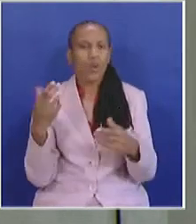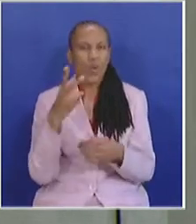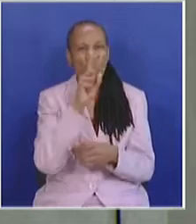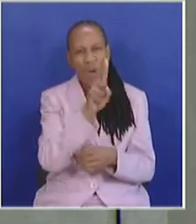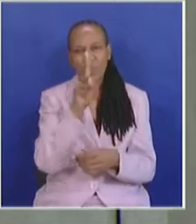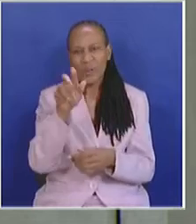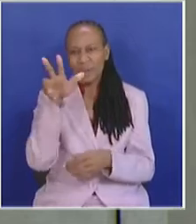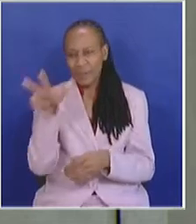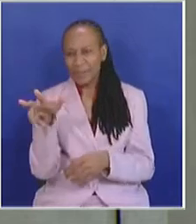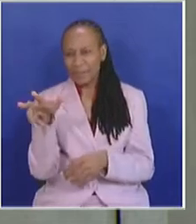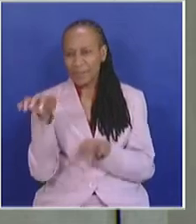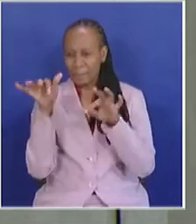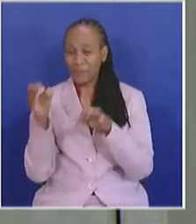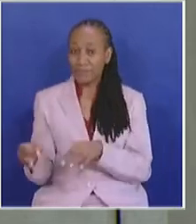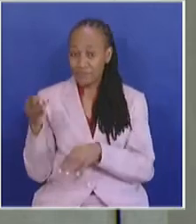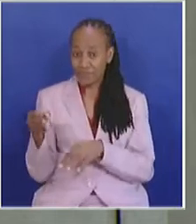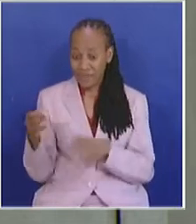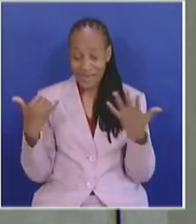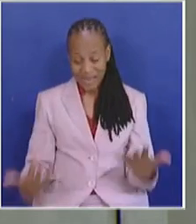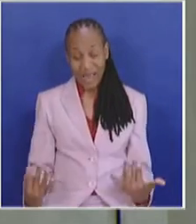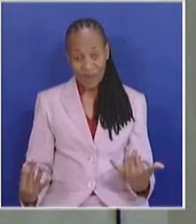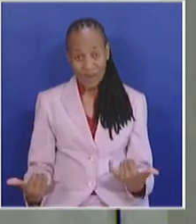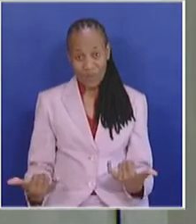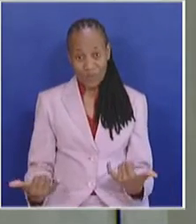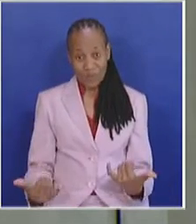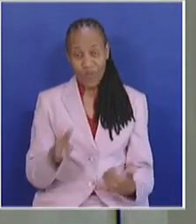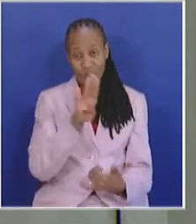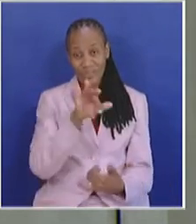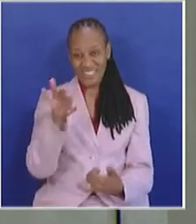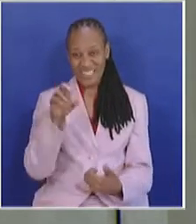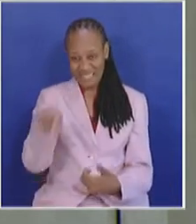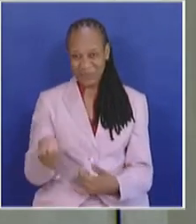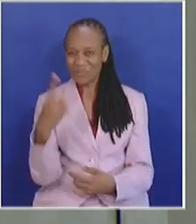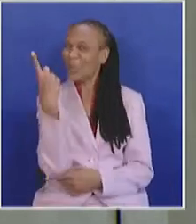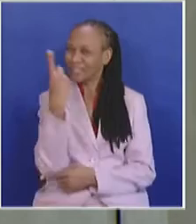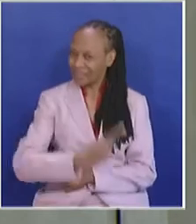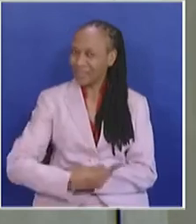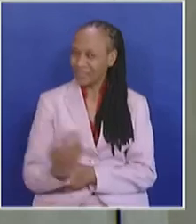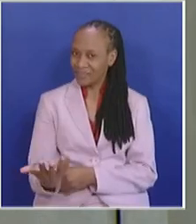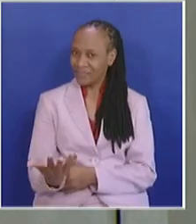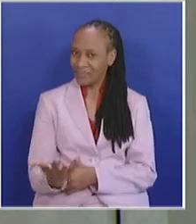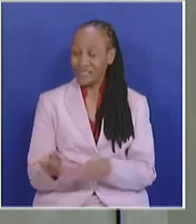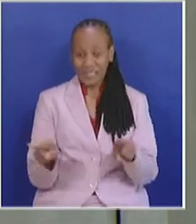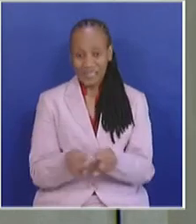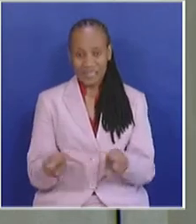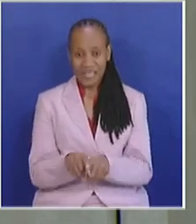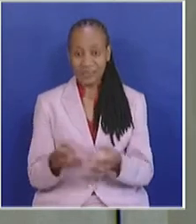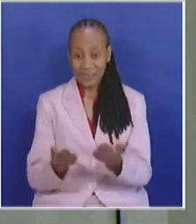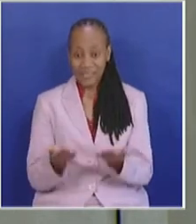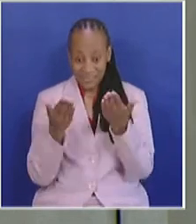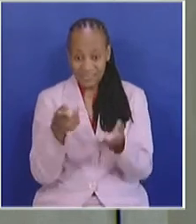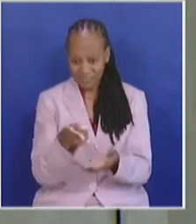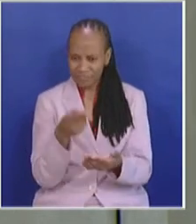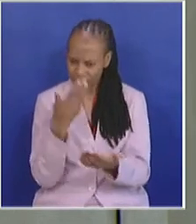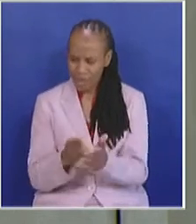118,000 passengers to a current 43,000 passengers daily. Plans are afoot to expand this service to areas that